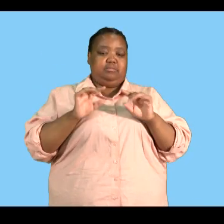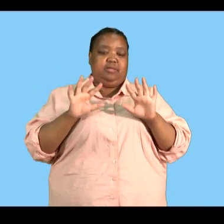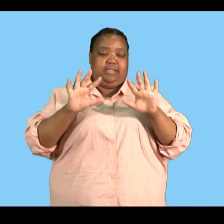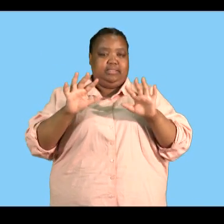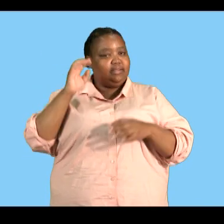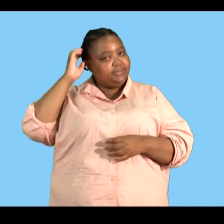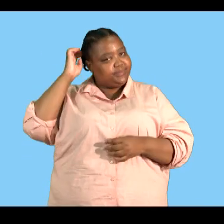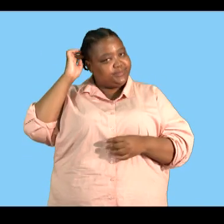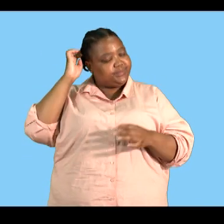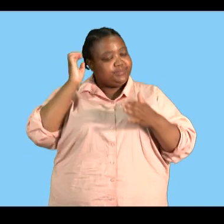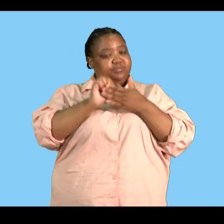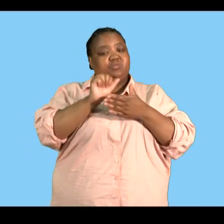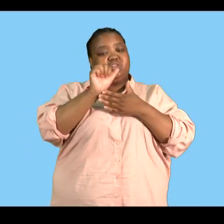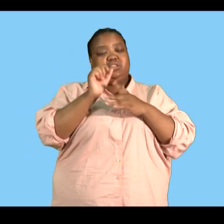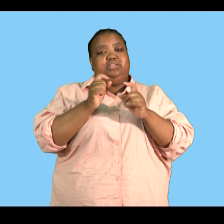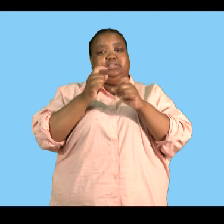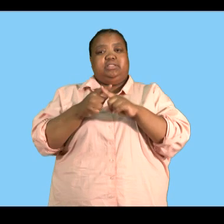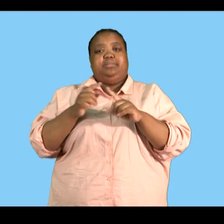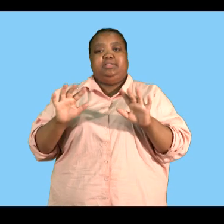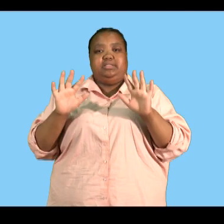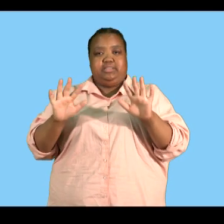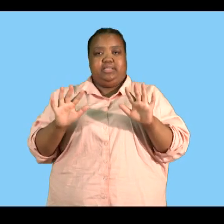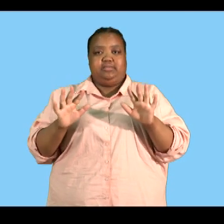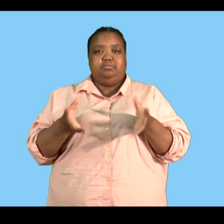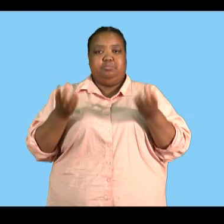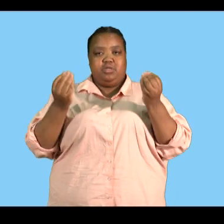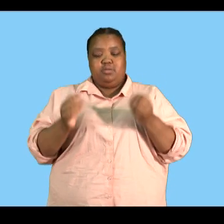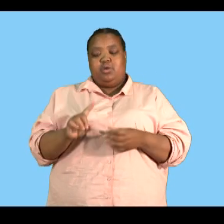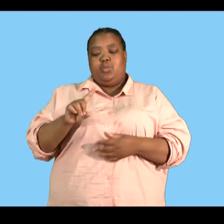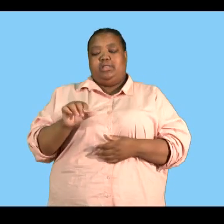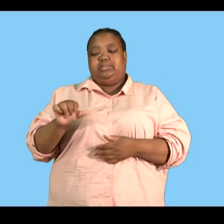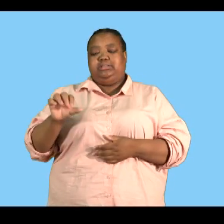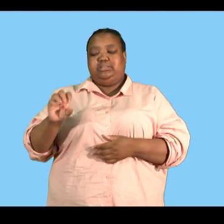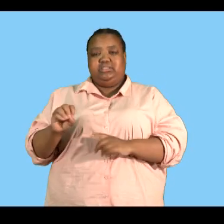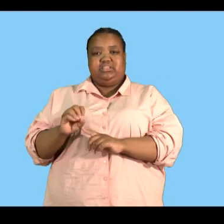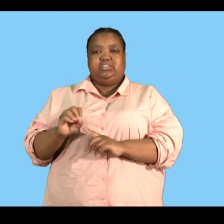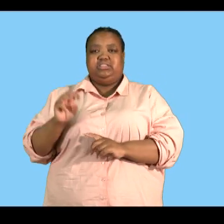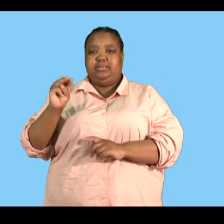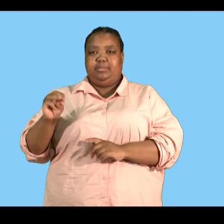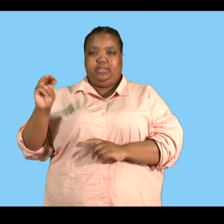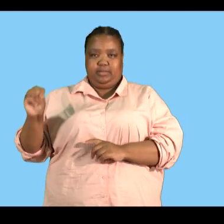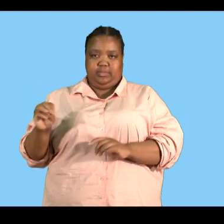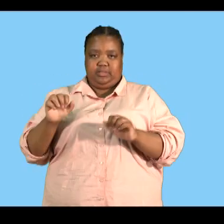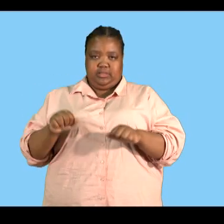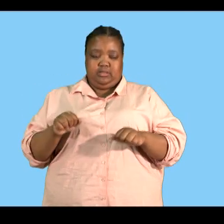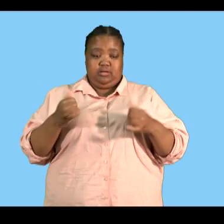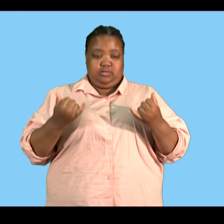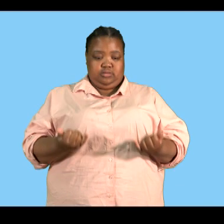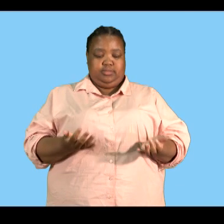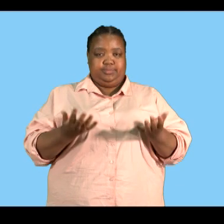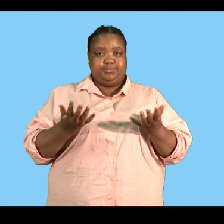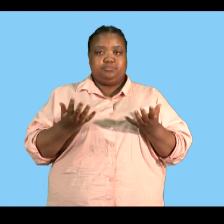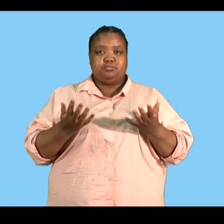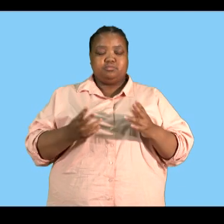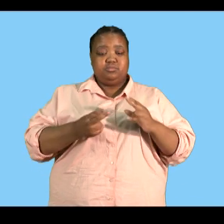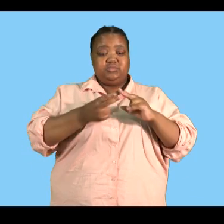multiply by 10. So 16 multiplied by 10, it gives us 160 millimeters. So now